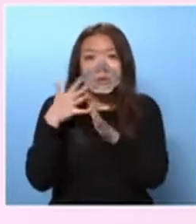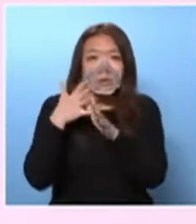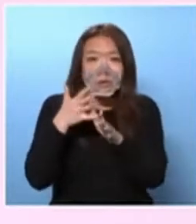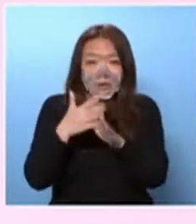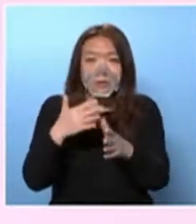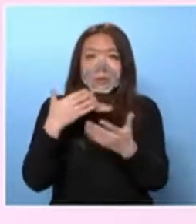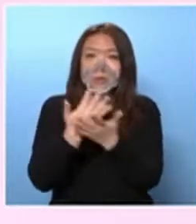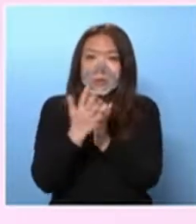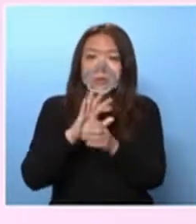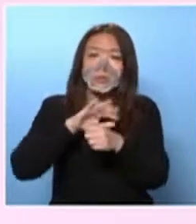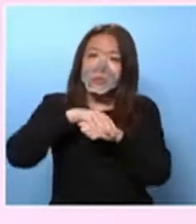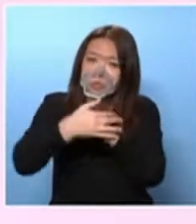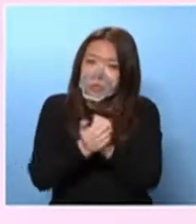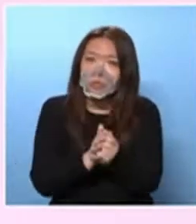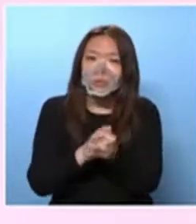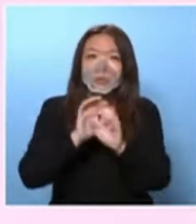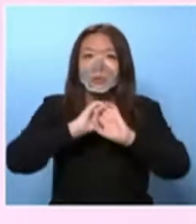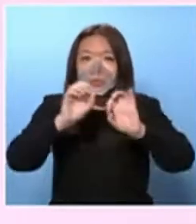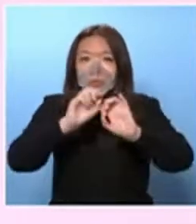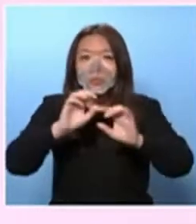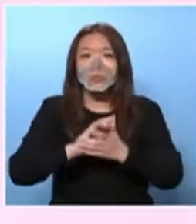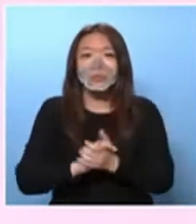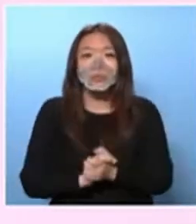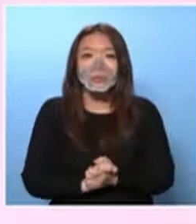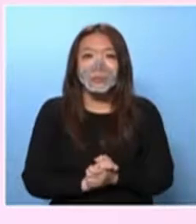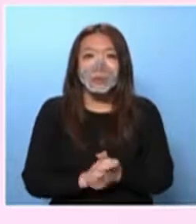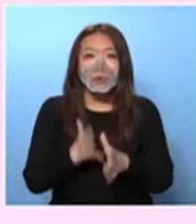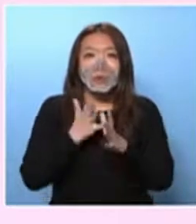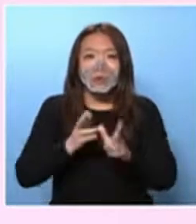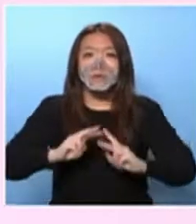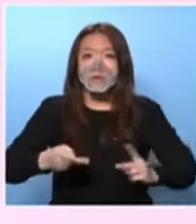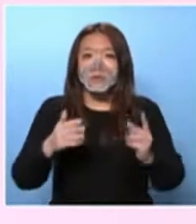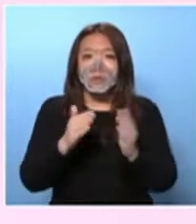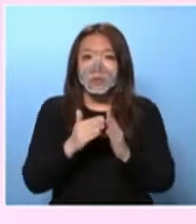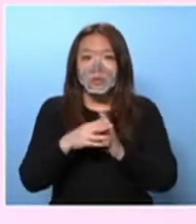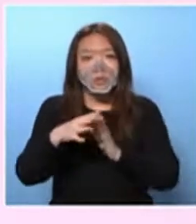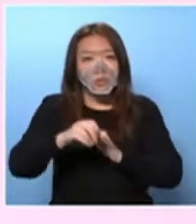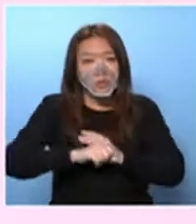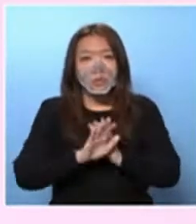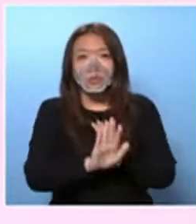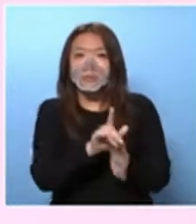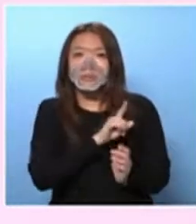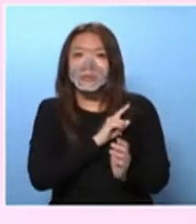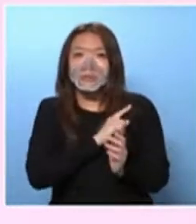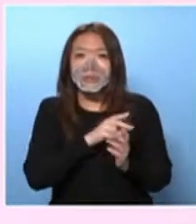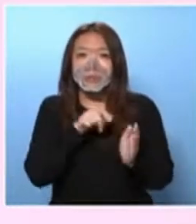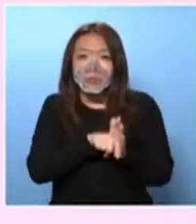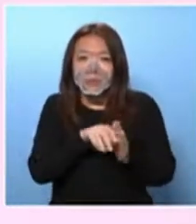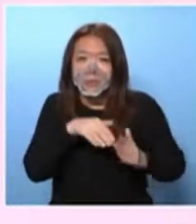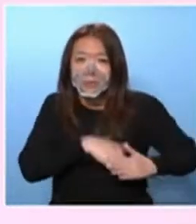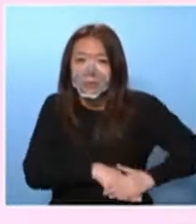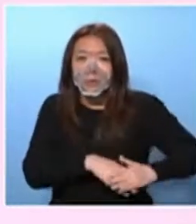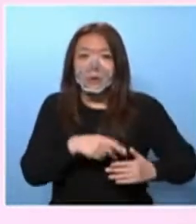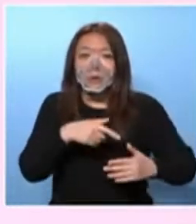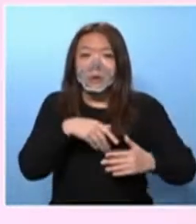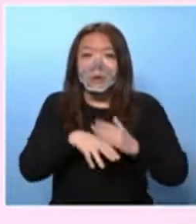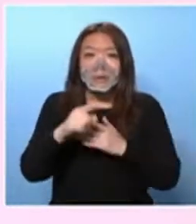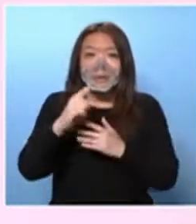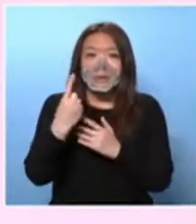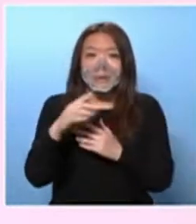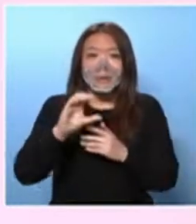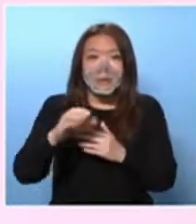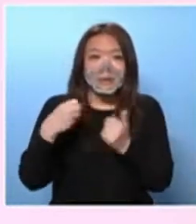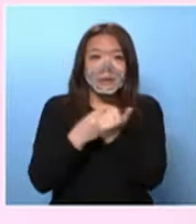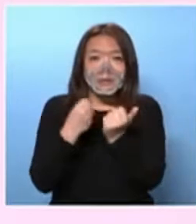launched around the world in phases in the coming year. The HKTB will also allocate a sum of $100 million from its reserve